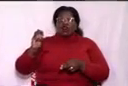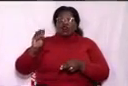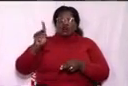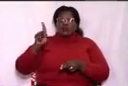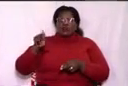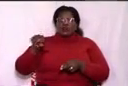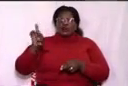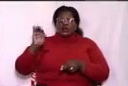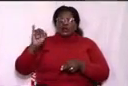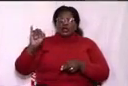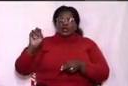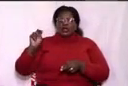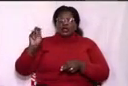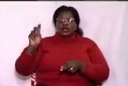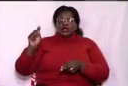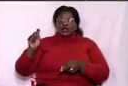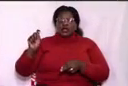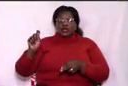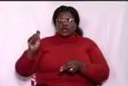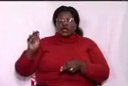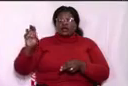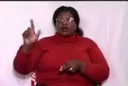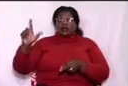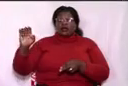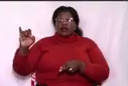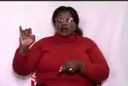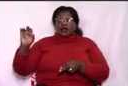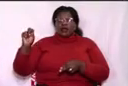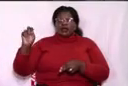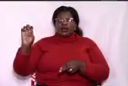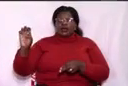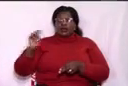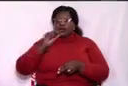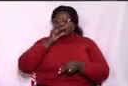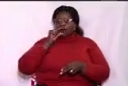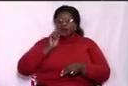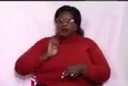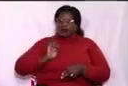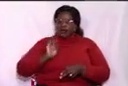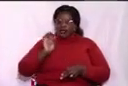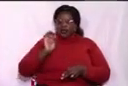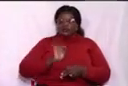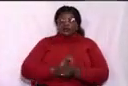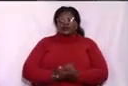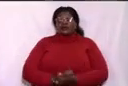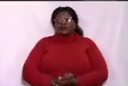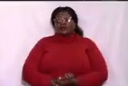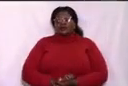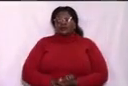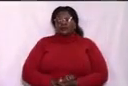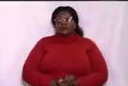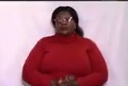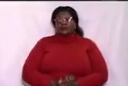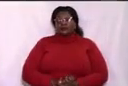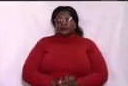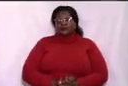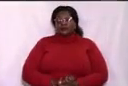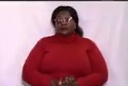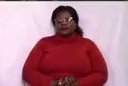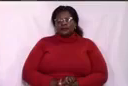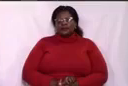All right. You got that, Afroprint Line on social media. Ndeshi